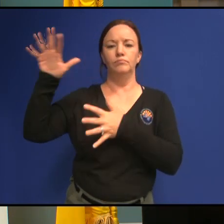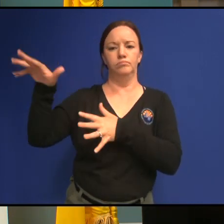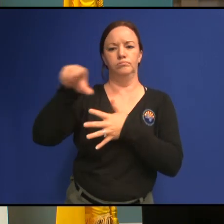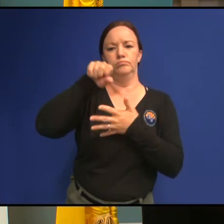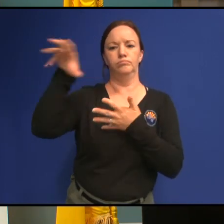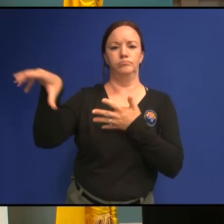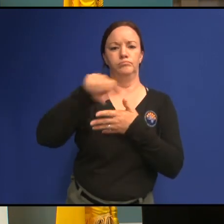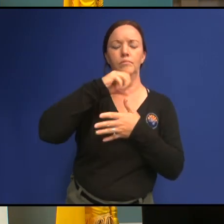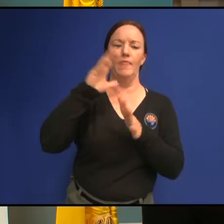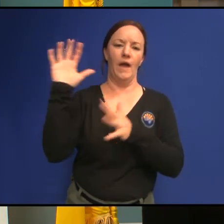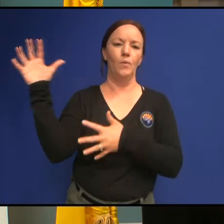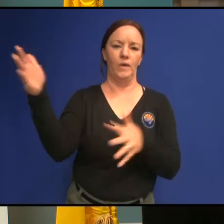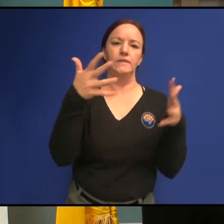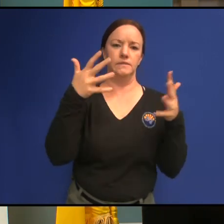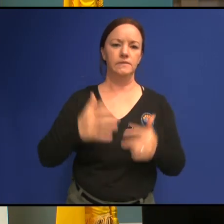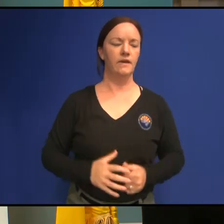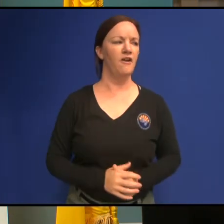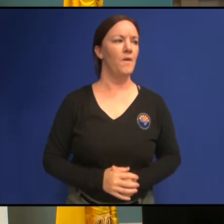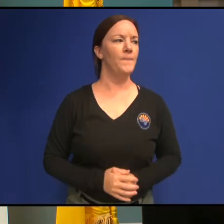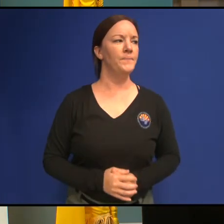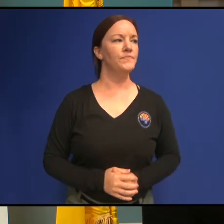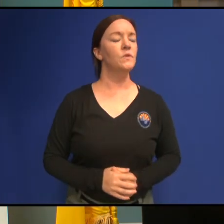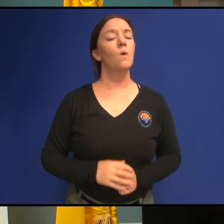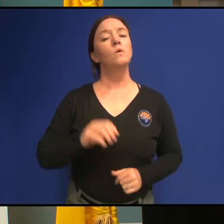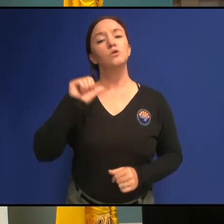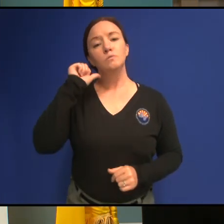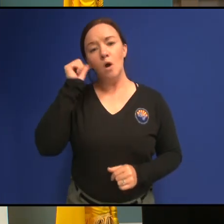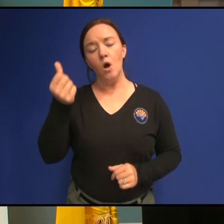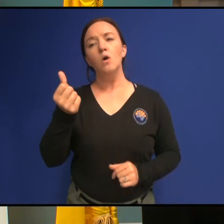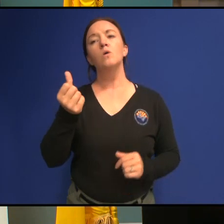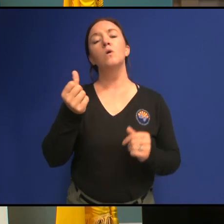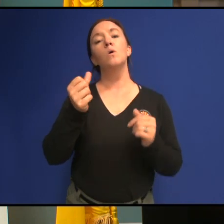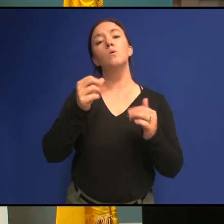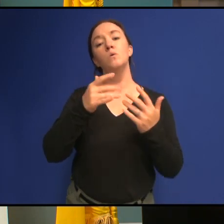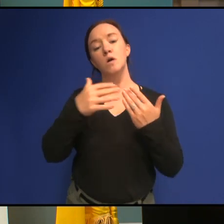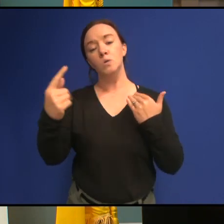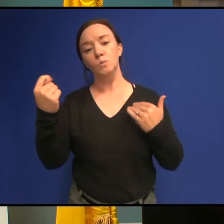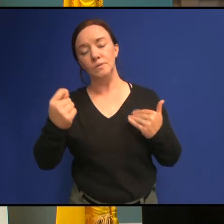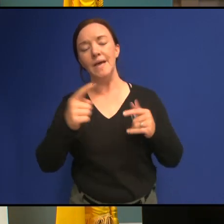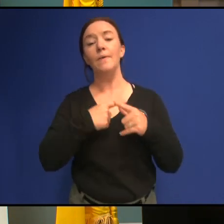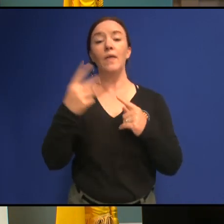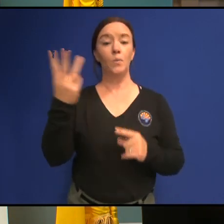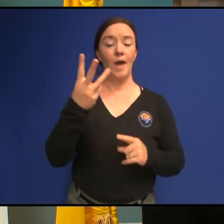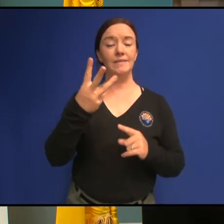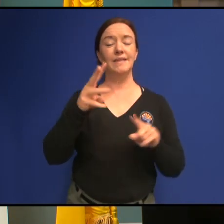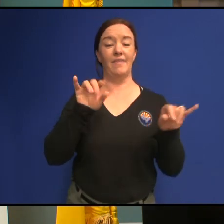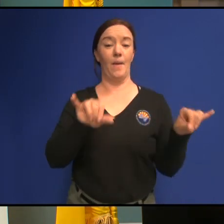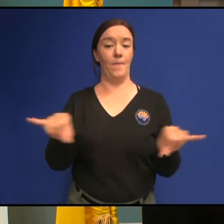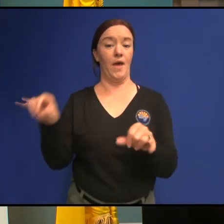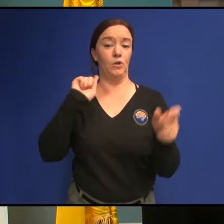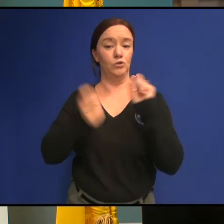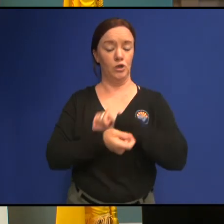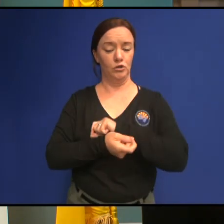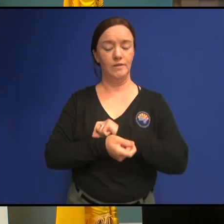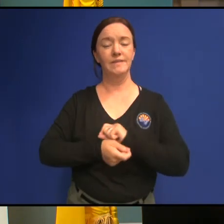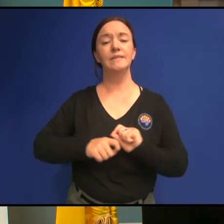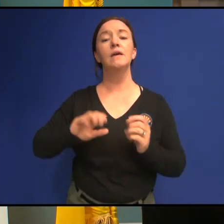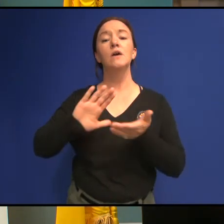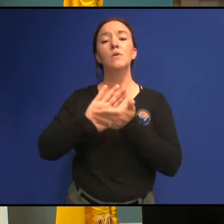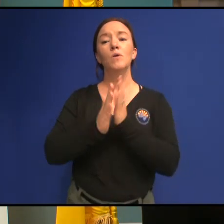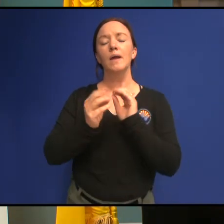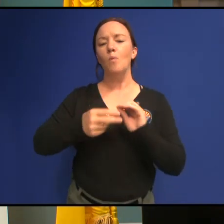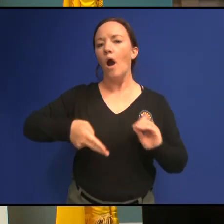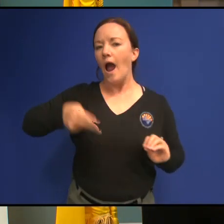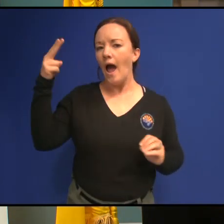probably Tuesday. But then Wednesday, the pattern changes. High pressure starts to build in from the